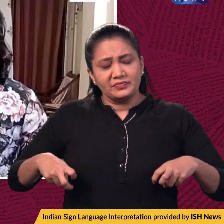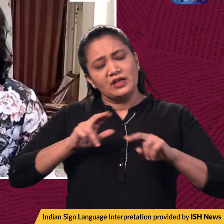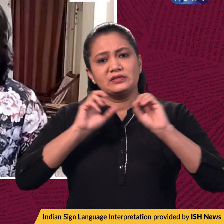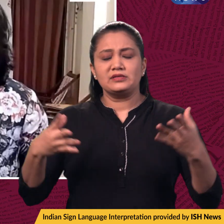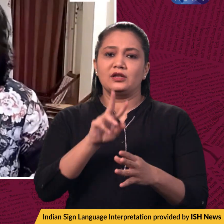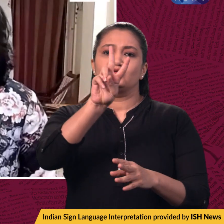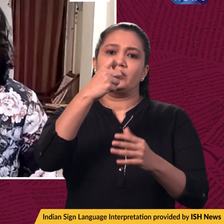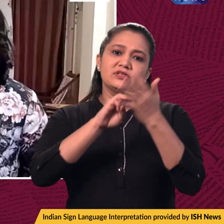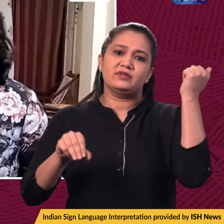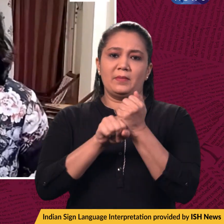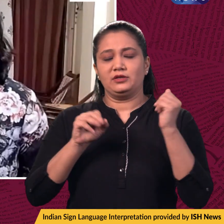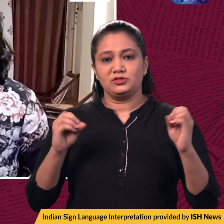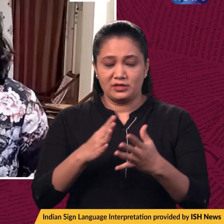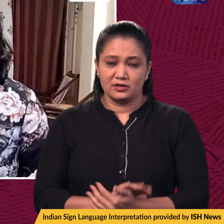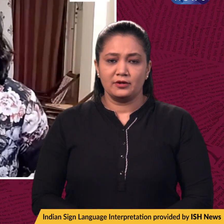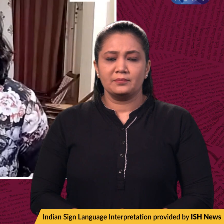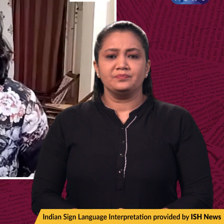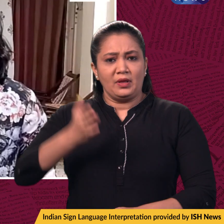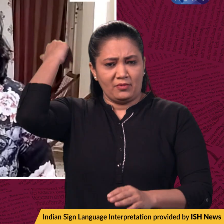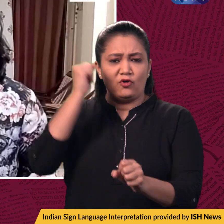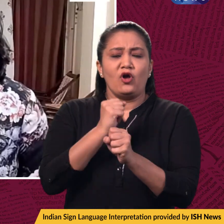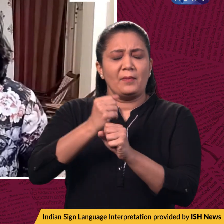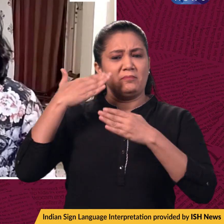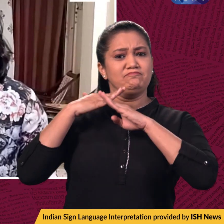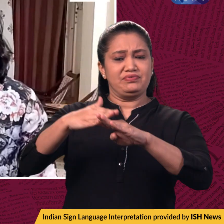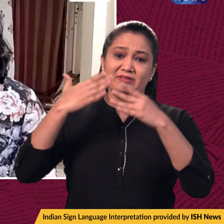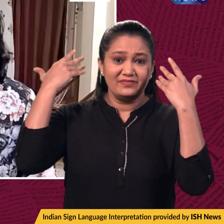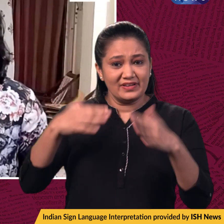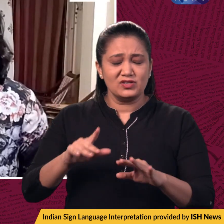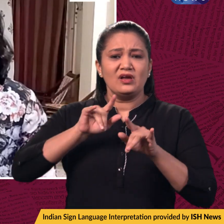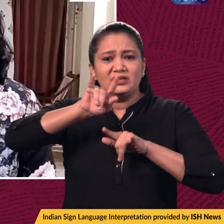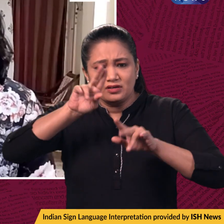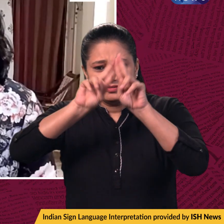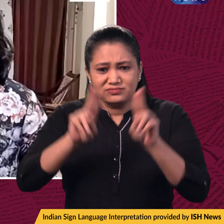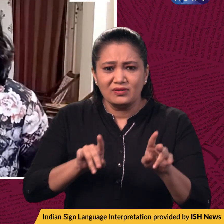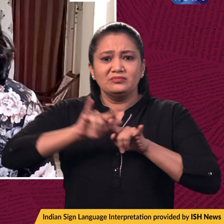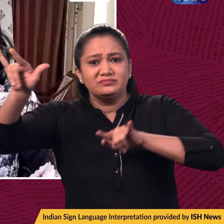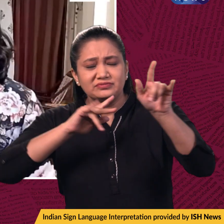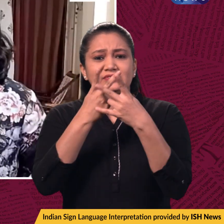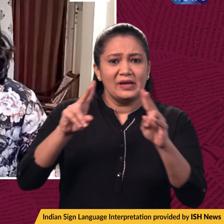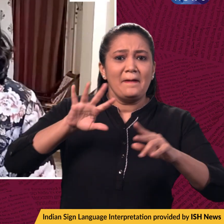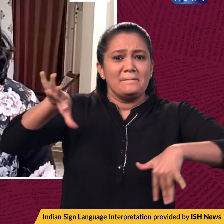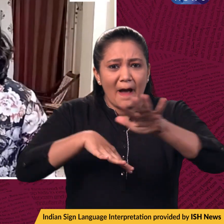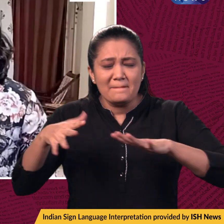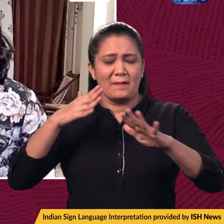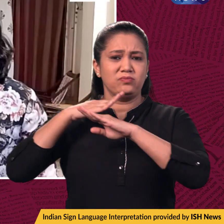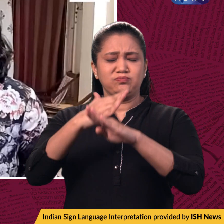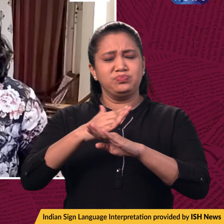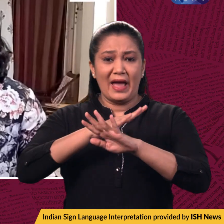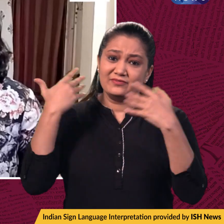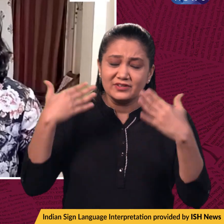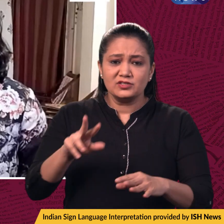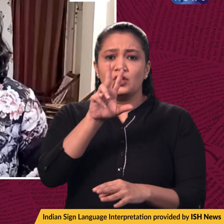the 27th of March. Now, the government had earlier banned all international scheduled flights for a